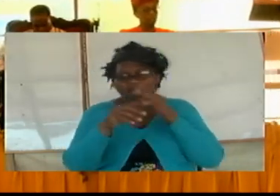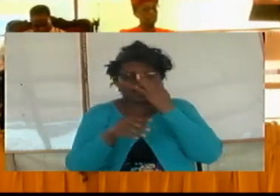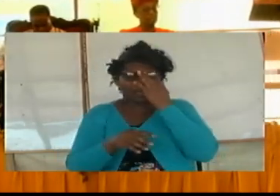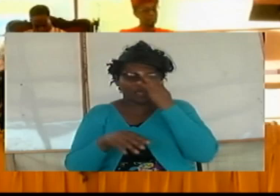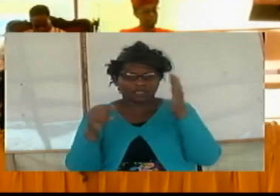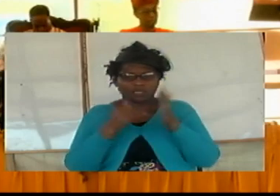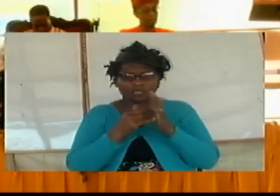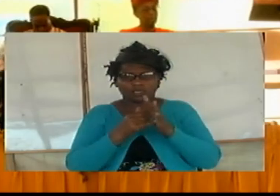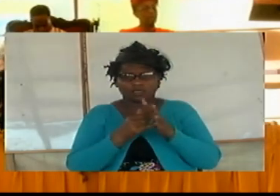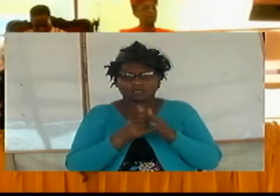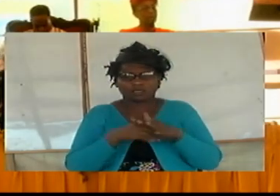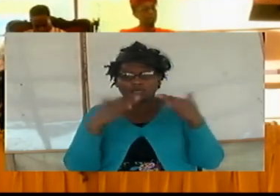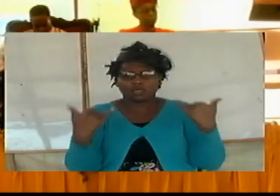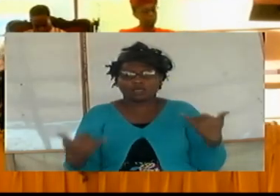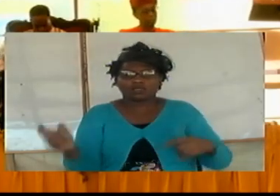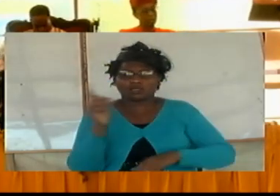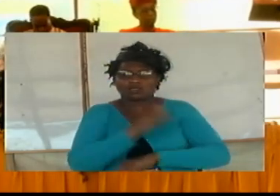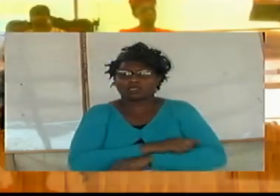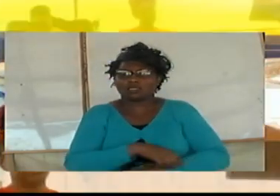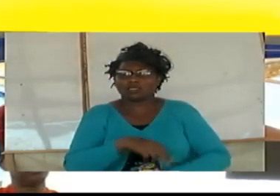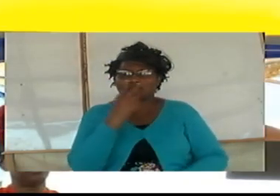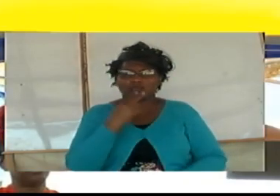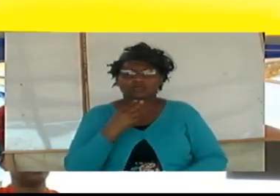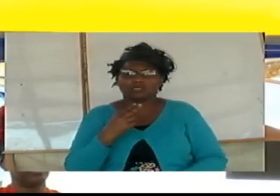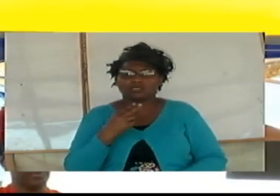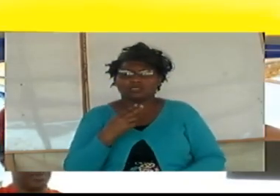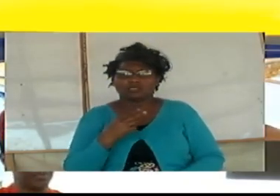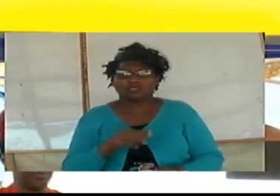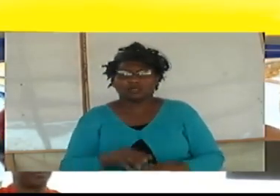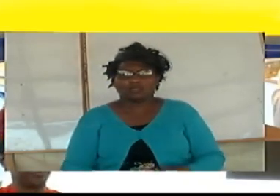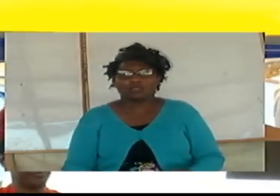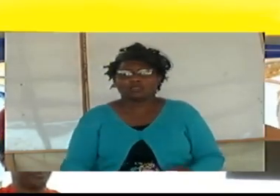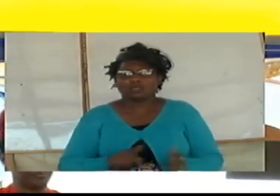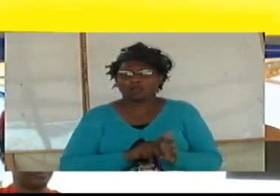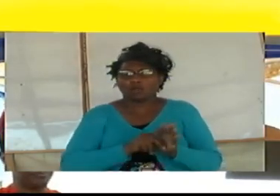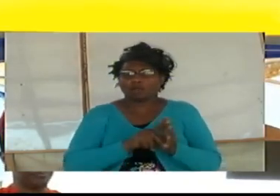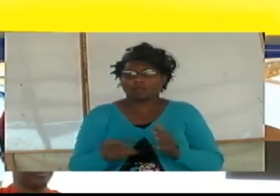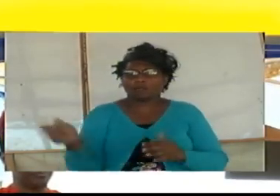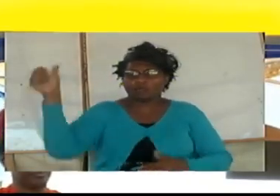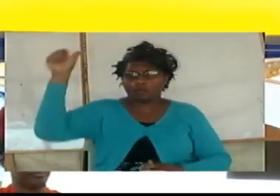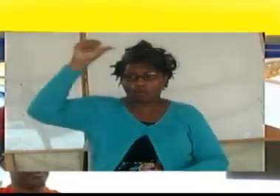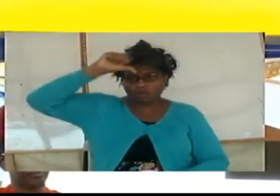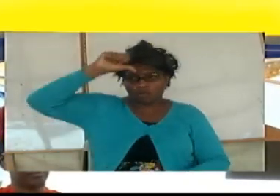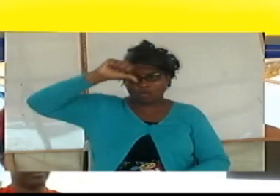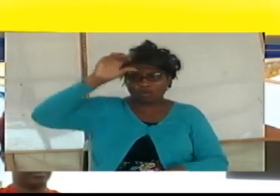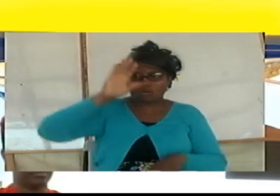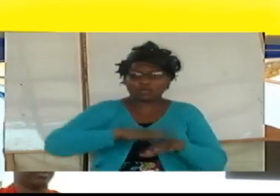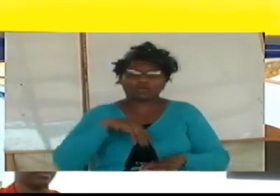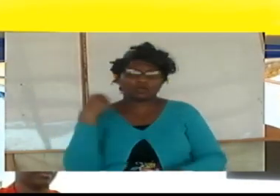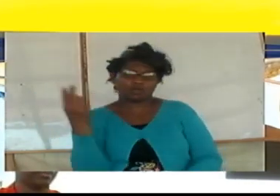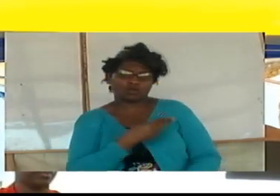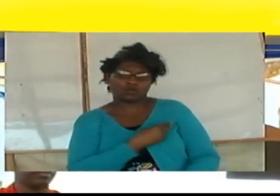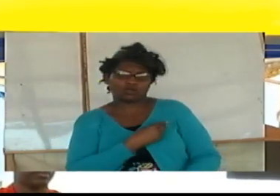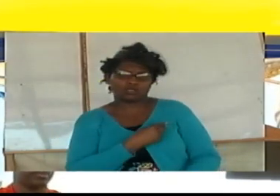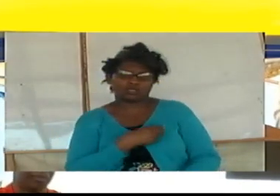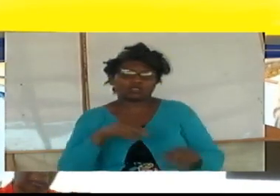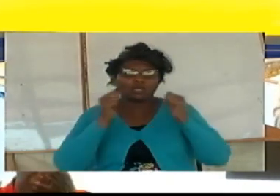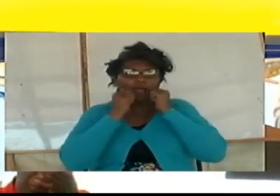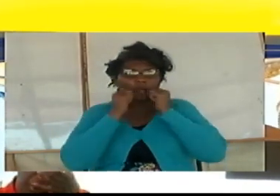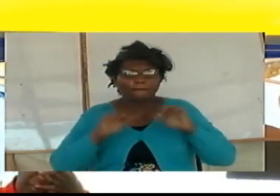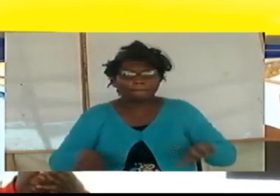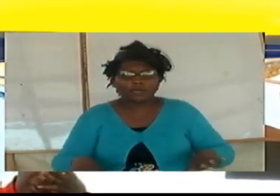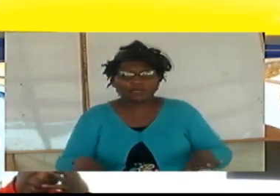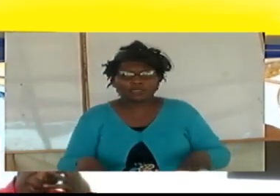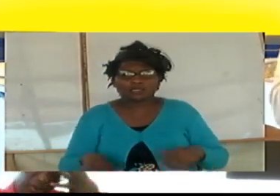of our worship. And let him pour out upon us a blessing. There will be not enough room to contain it.